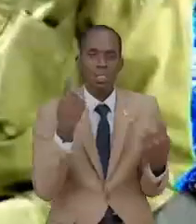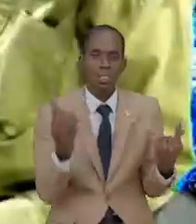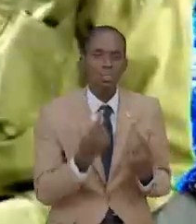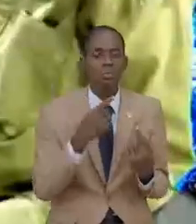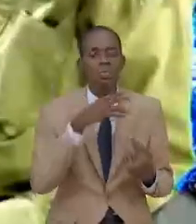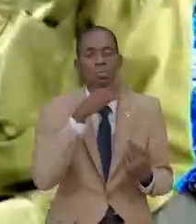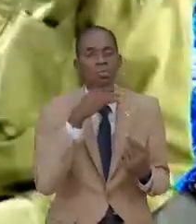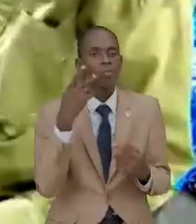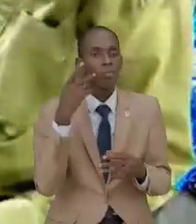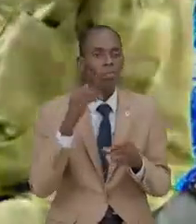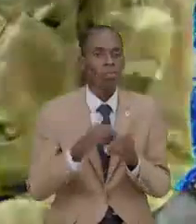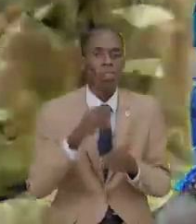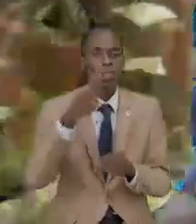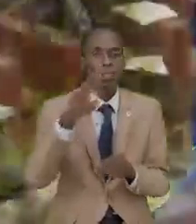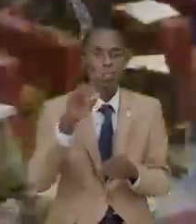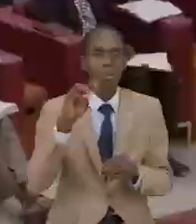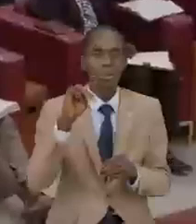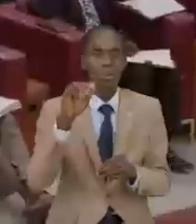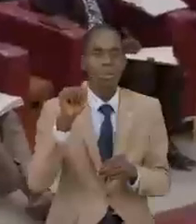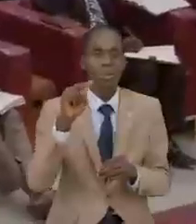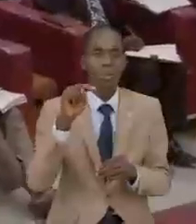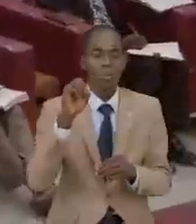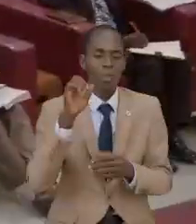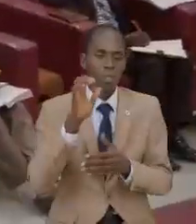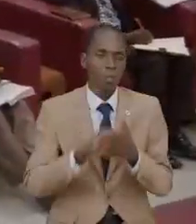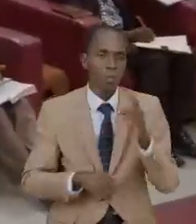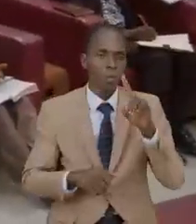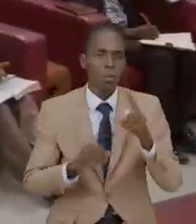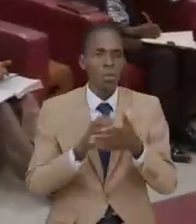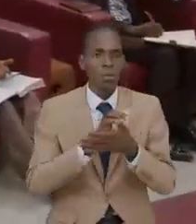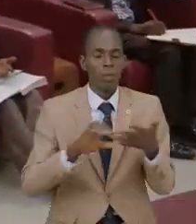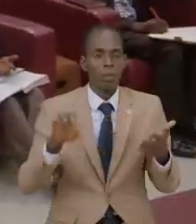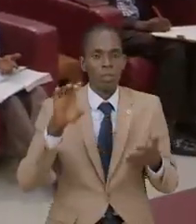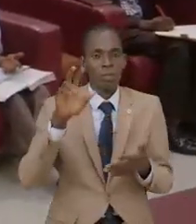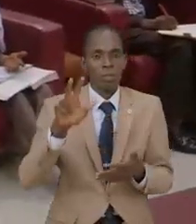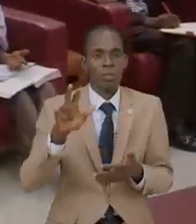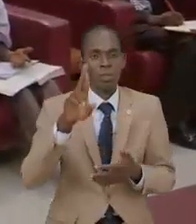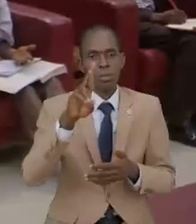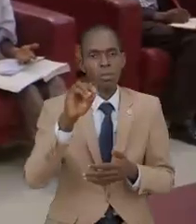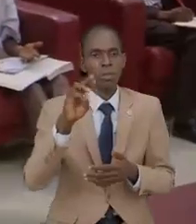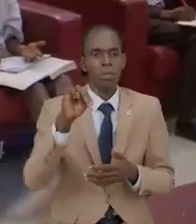In Romans chapter 1, reading from verse 3. Romans chapter